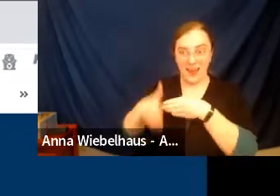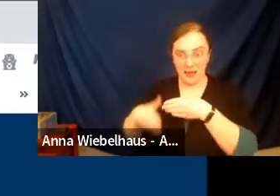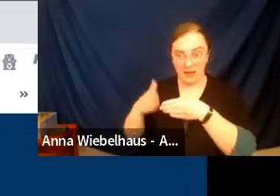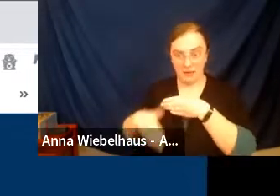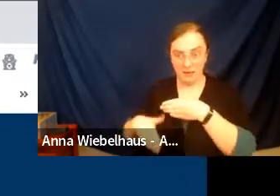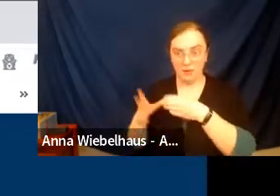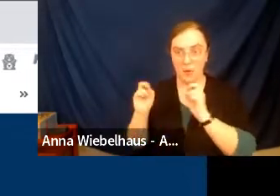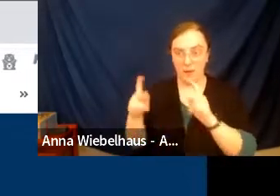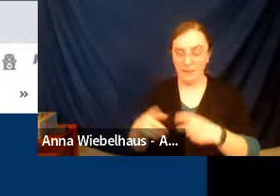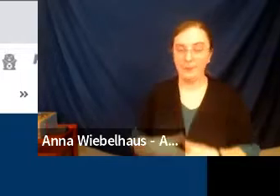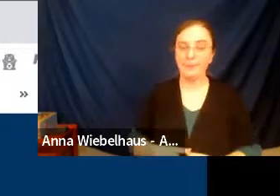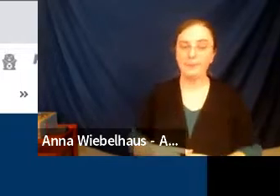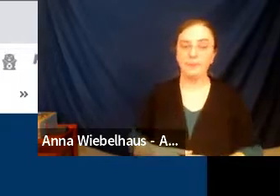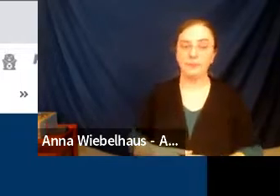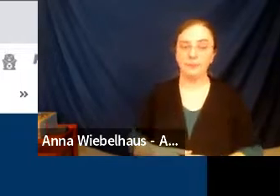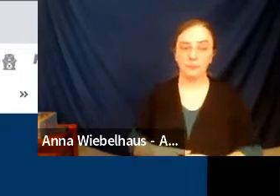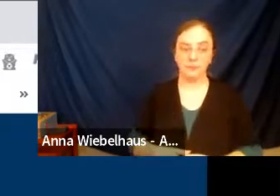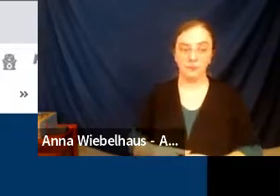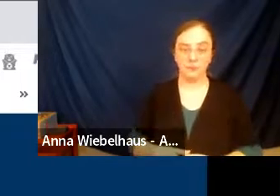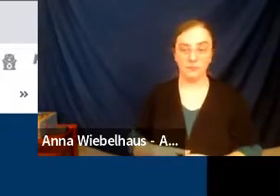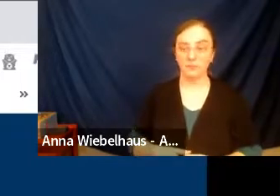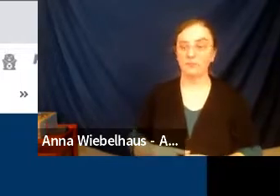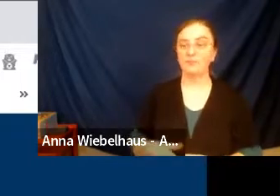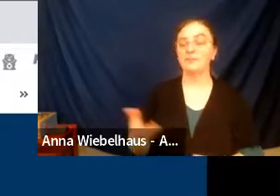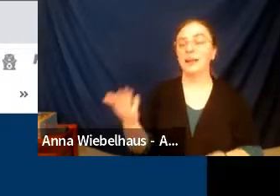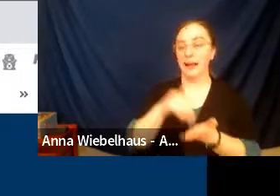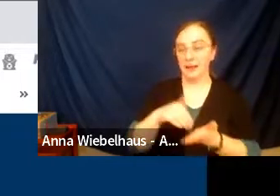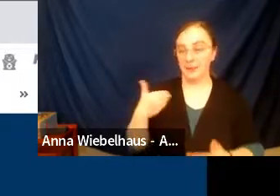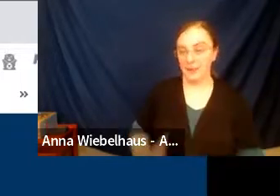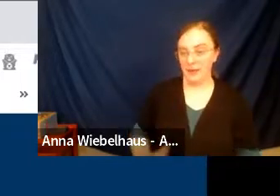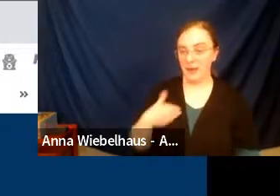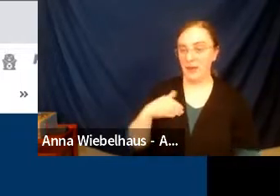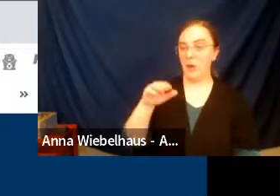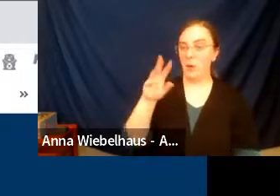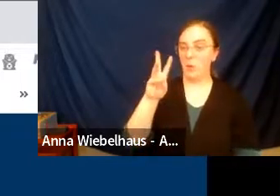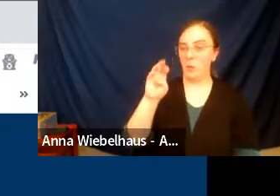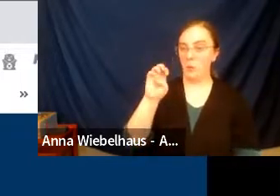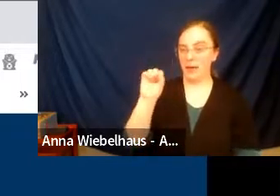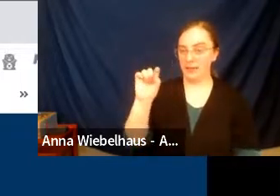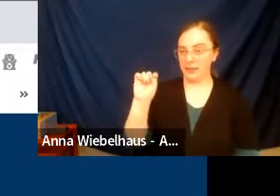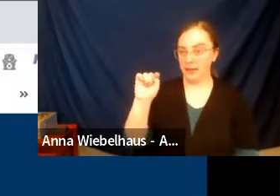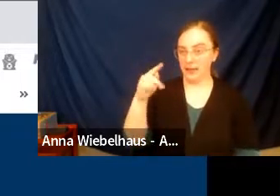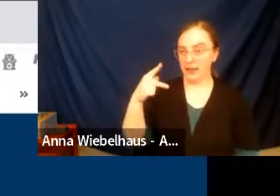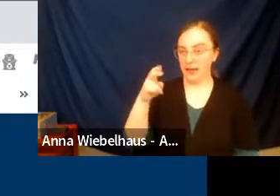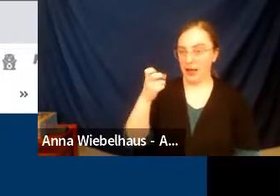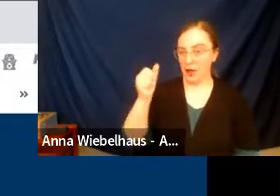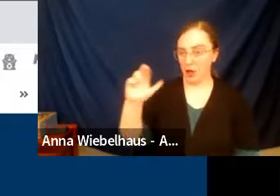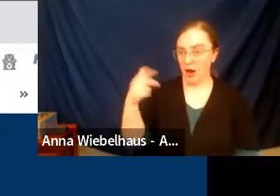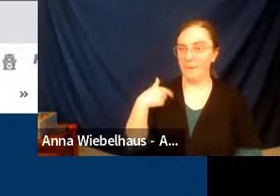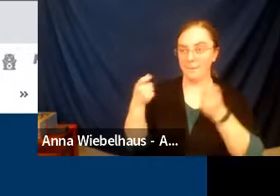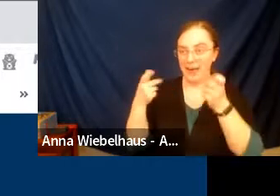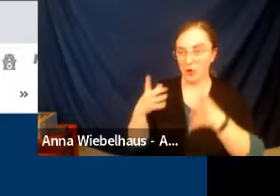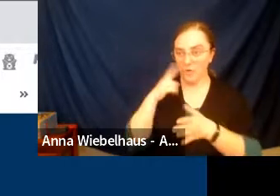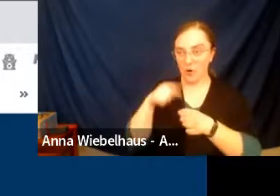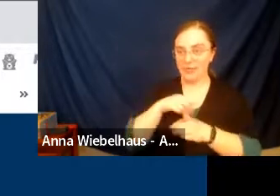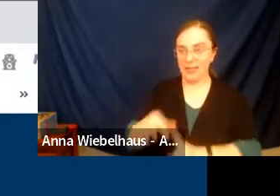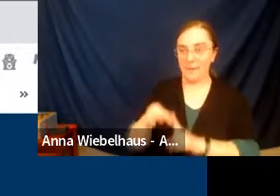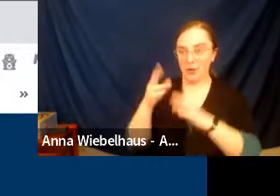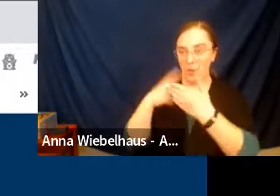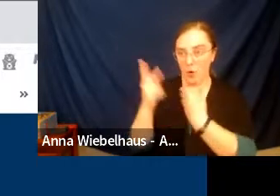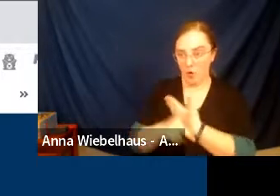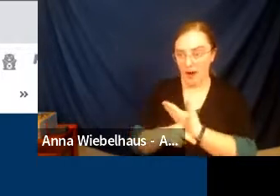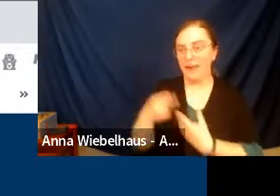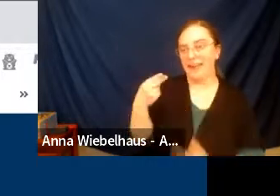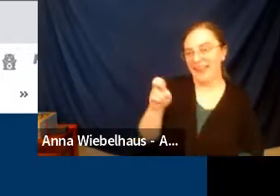end. So like I said, my name is West Keller, he, him. I'm a manager of special programs and the principal of